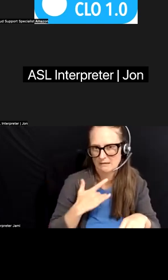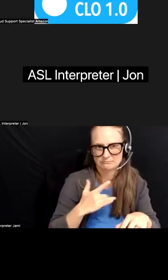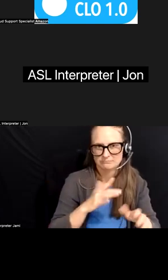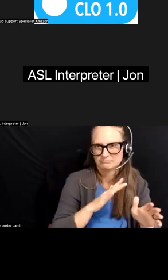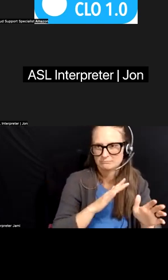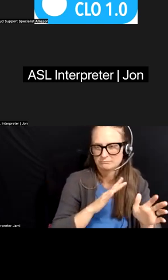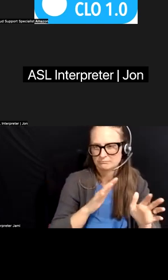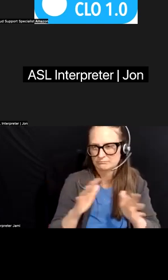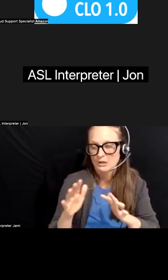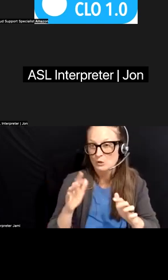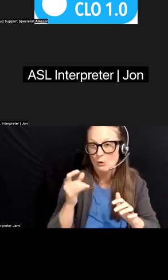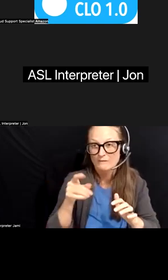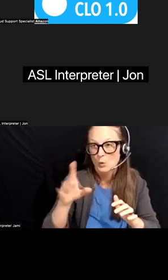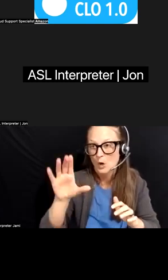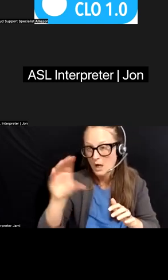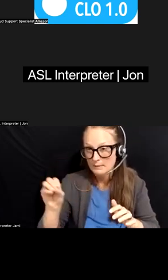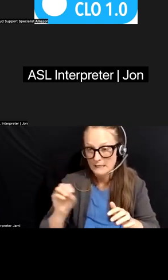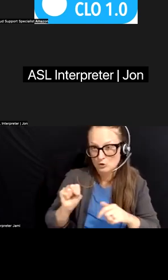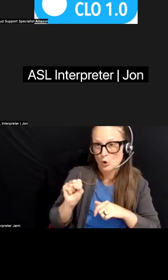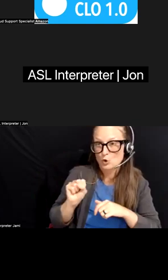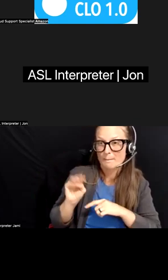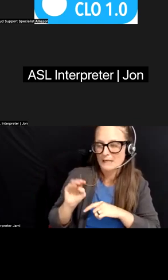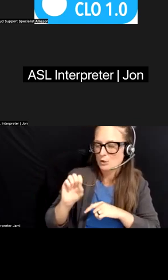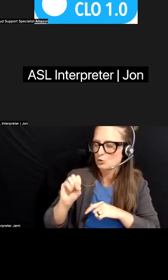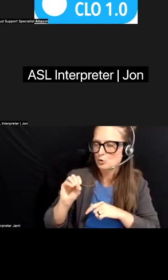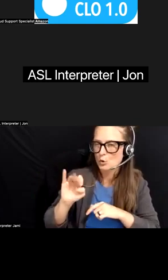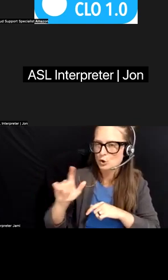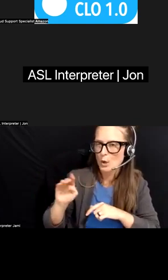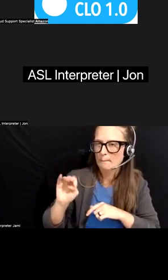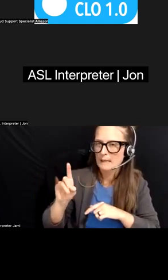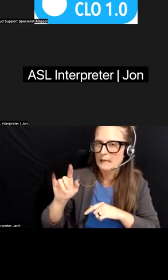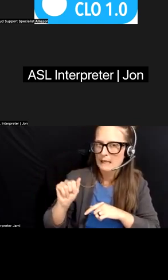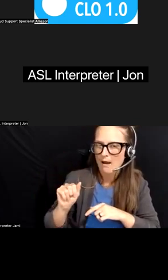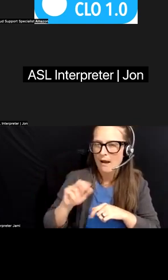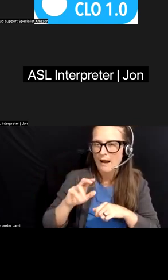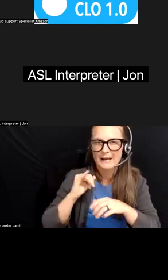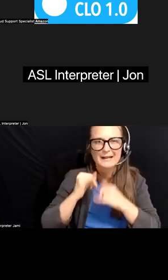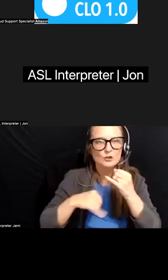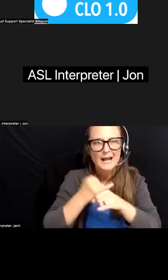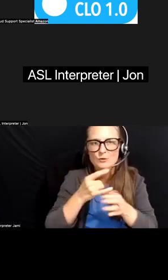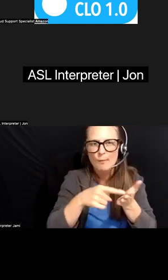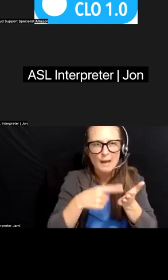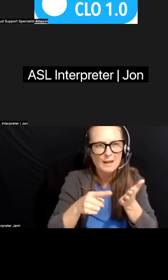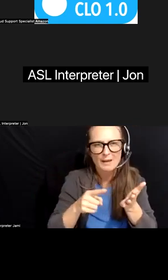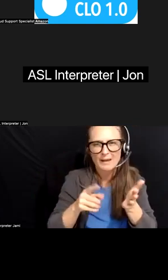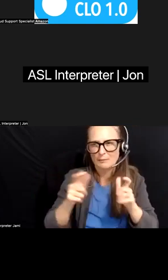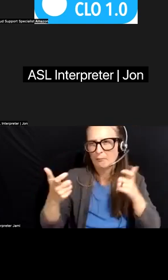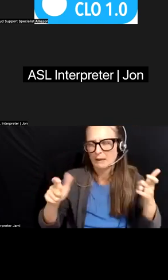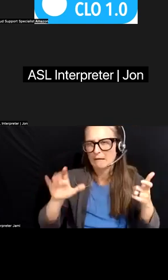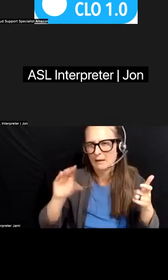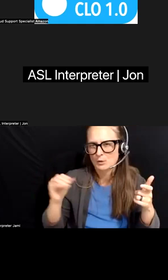company in social media, international payment, large scale company, you had your own data center, physical